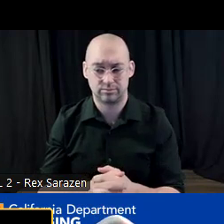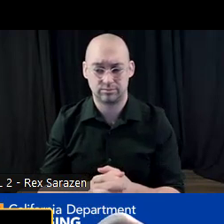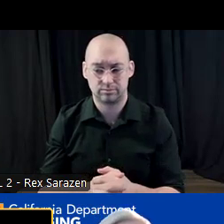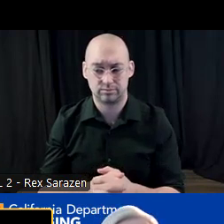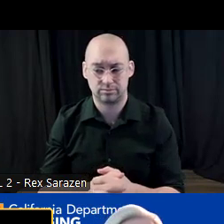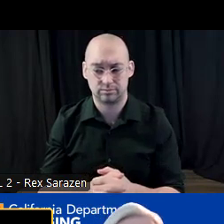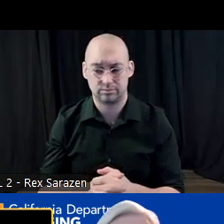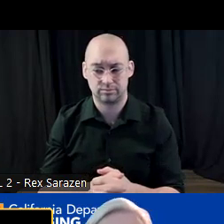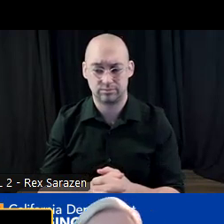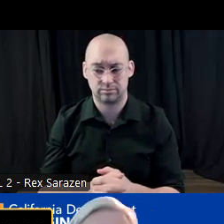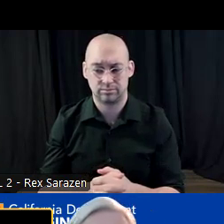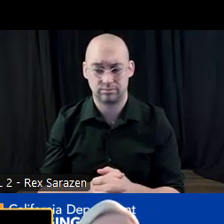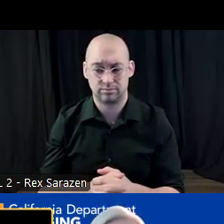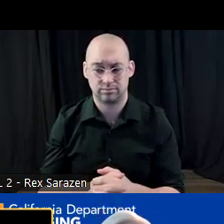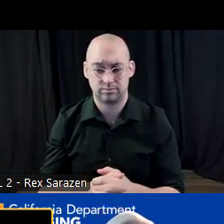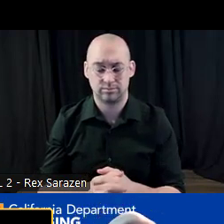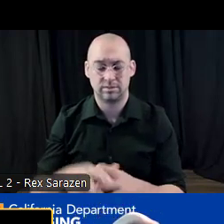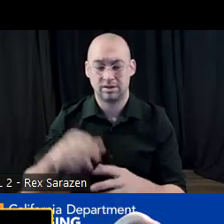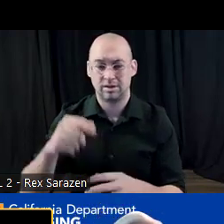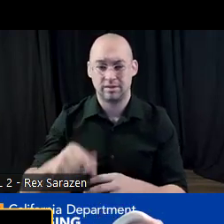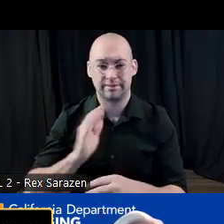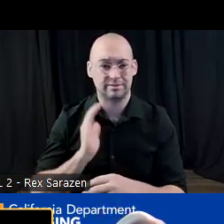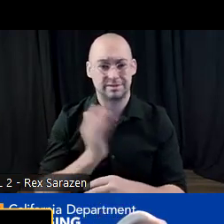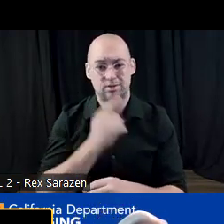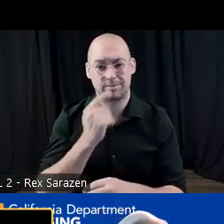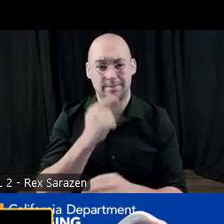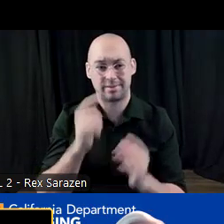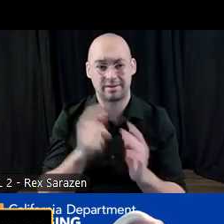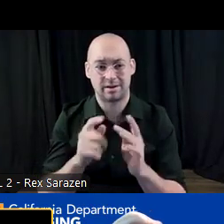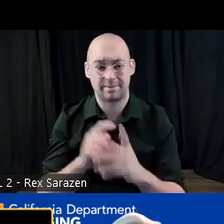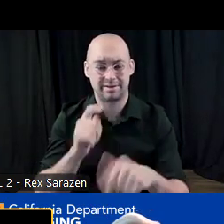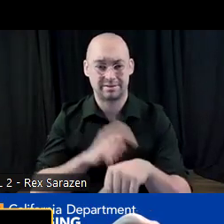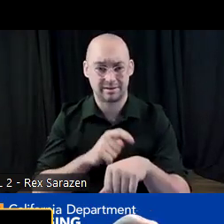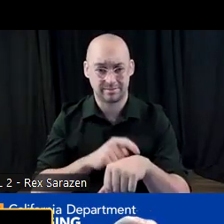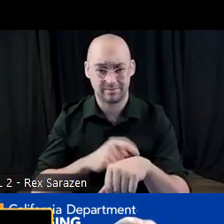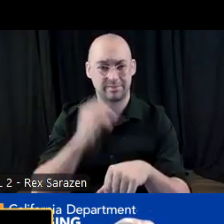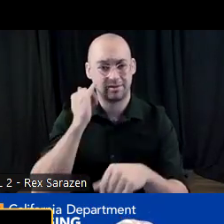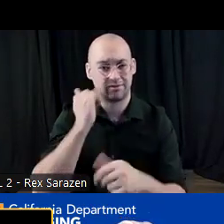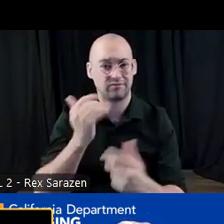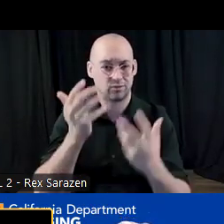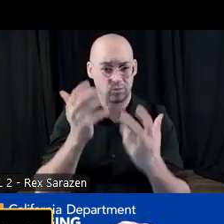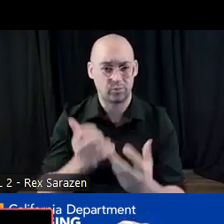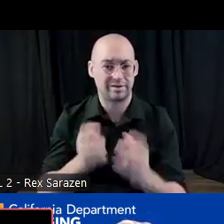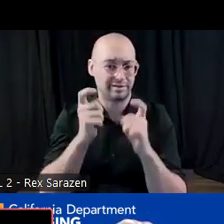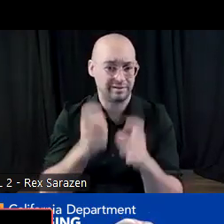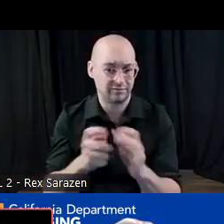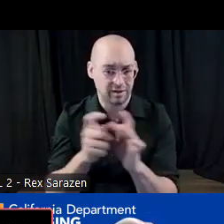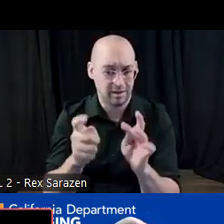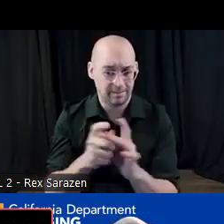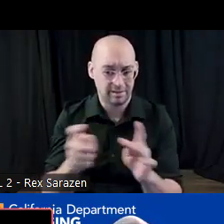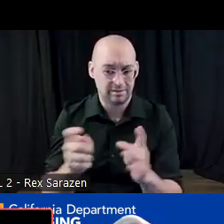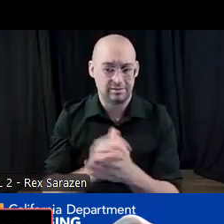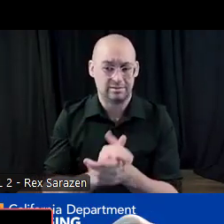This is our public comment period time. If you would like to give a comment,